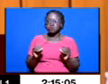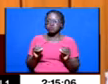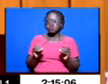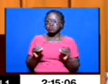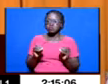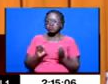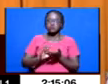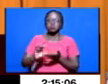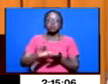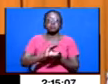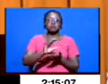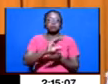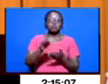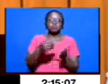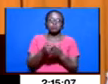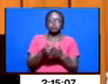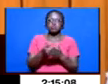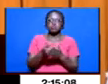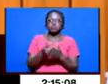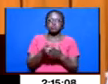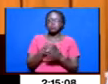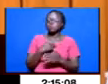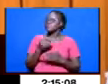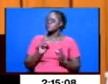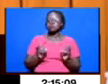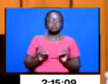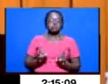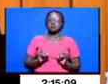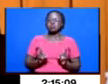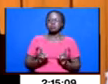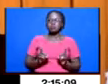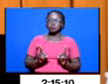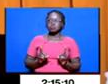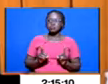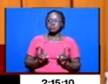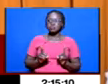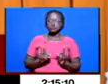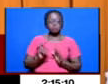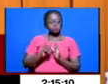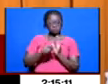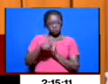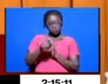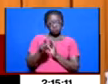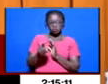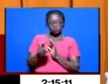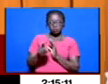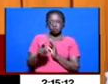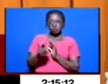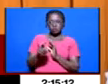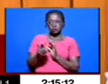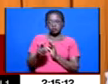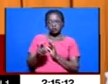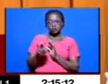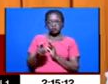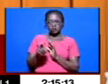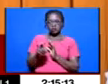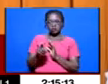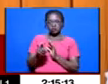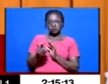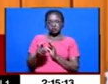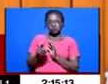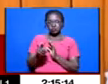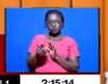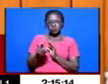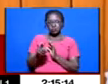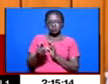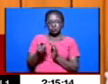to everybody, and I'm not one of them. So I'll let you read. But I'd refer to what I've